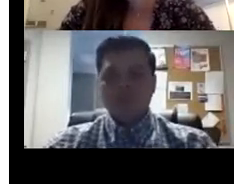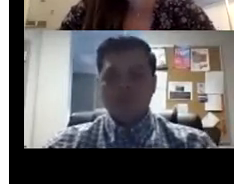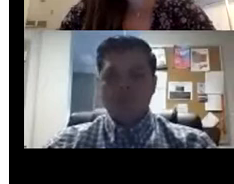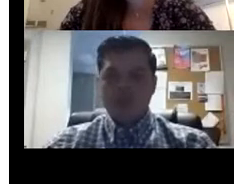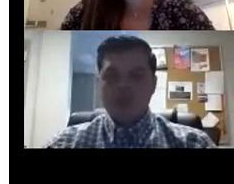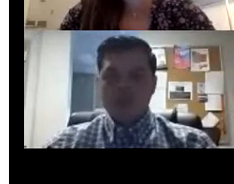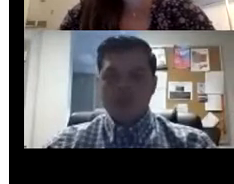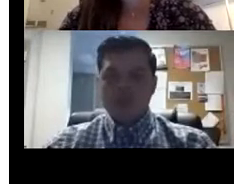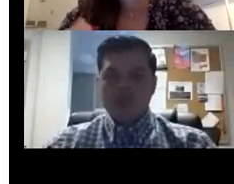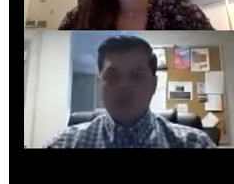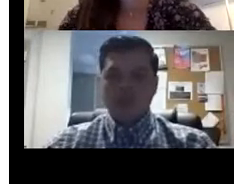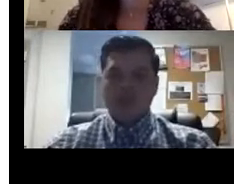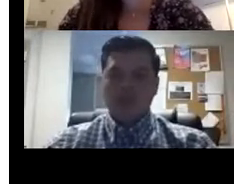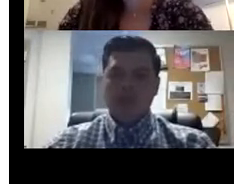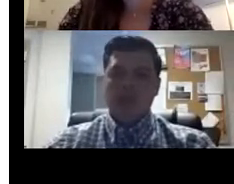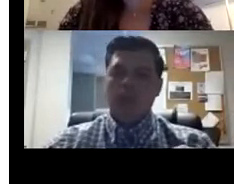Have a good one.